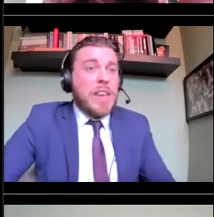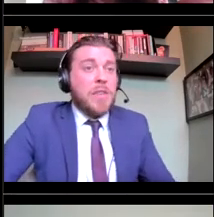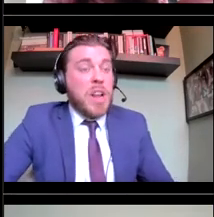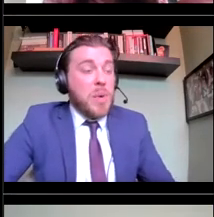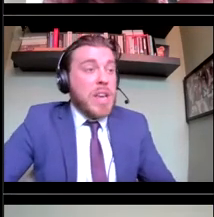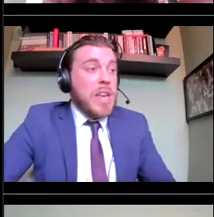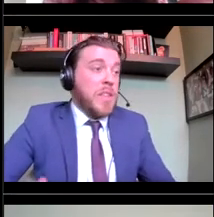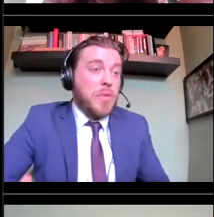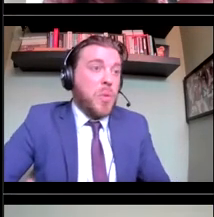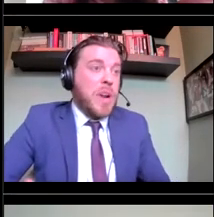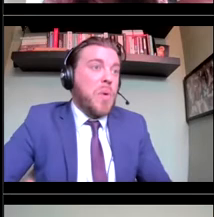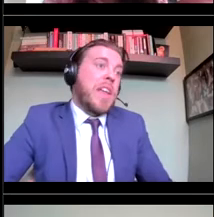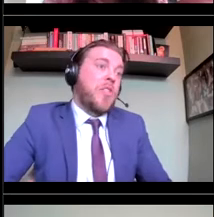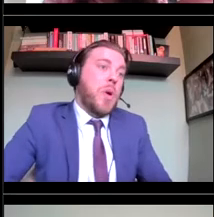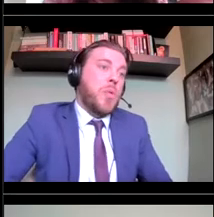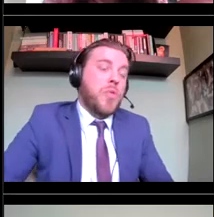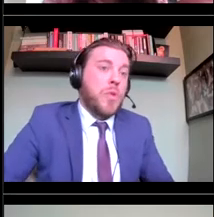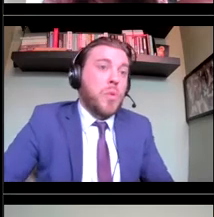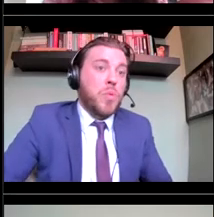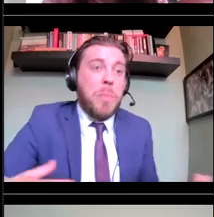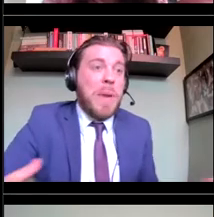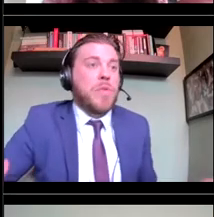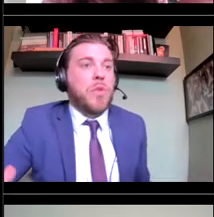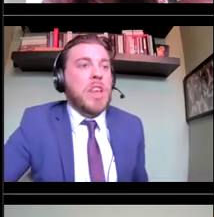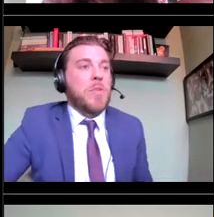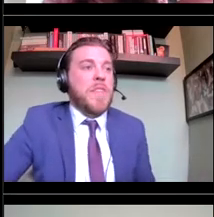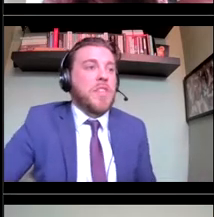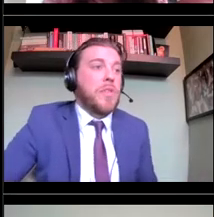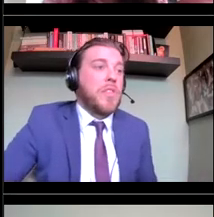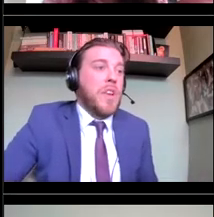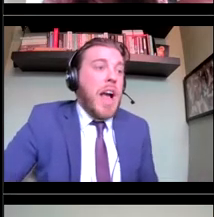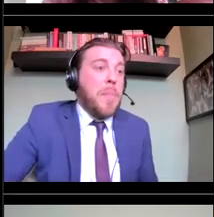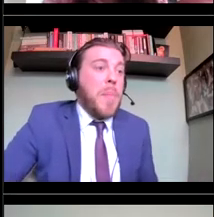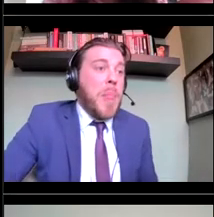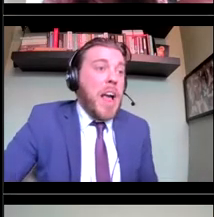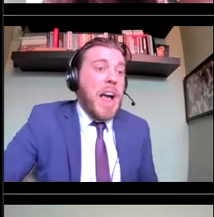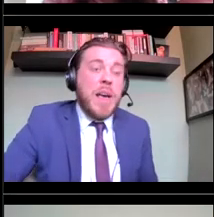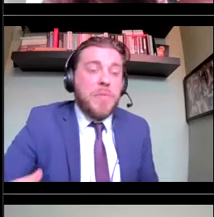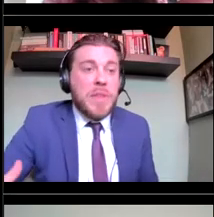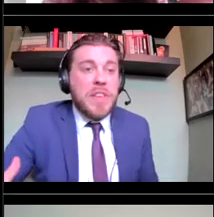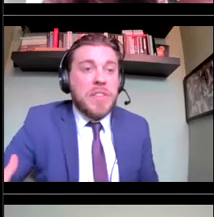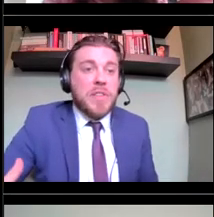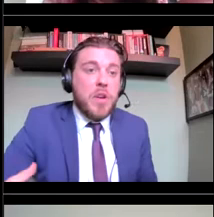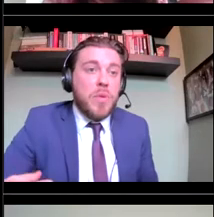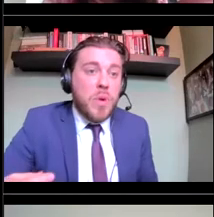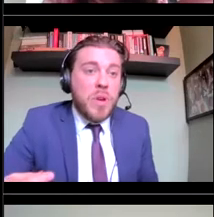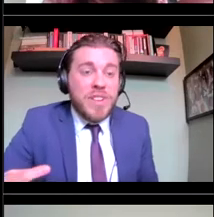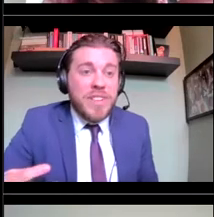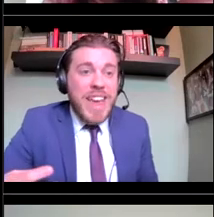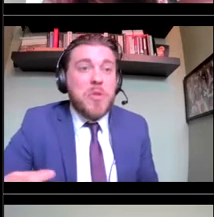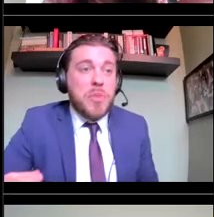Danny and Kieran went away, the difference went away, and spoke to the best alternative provisions and found these things.